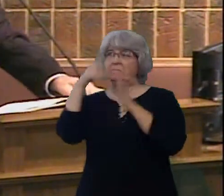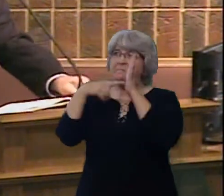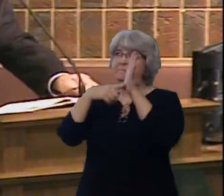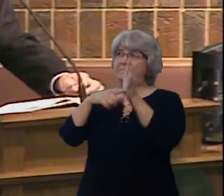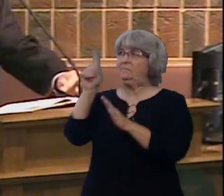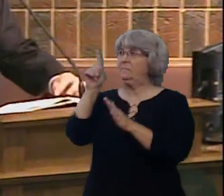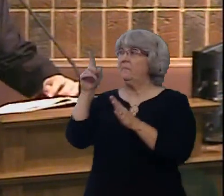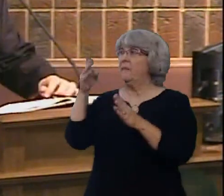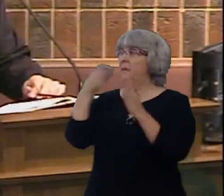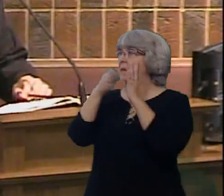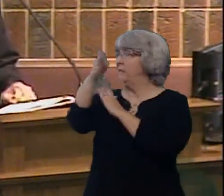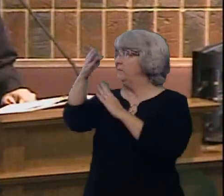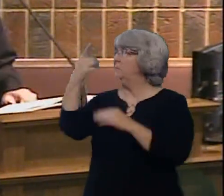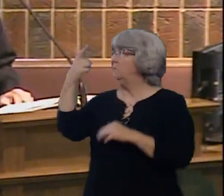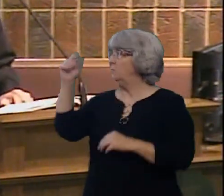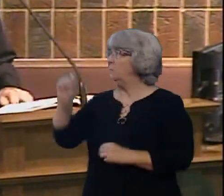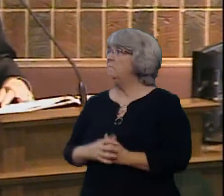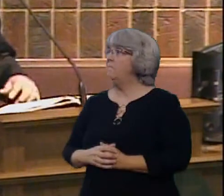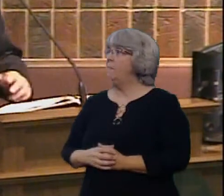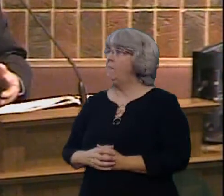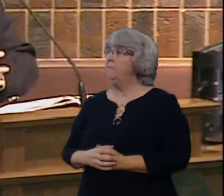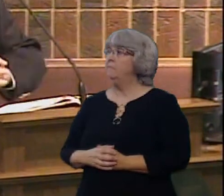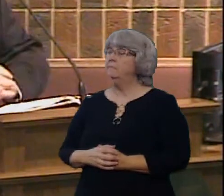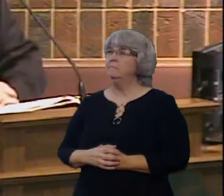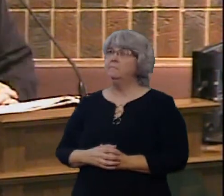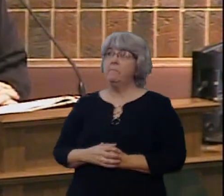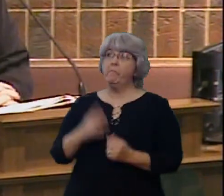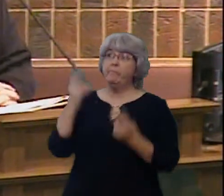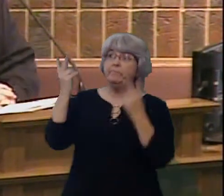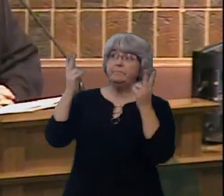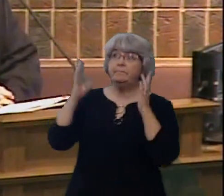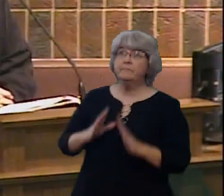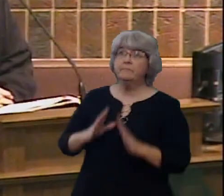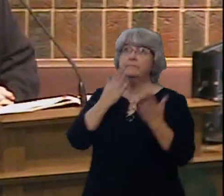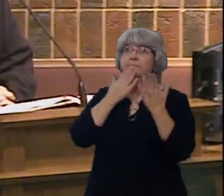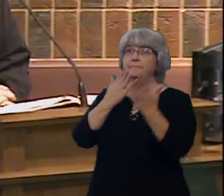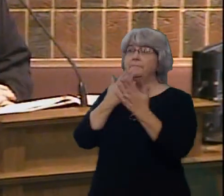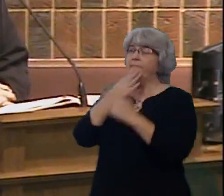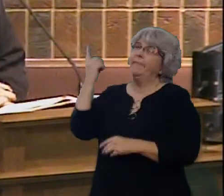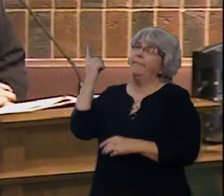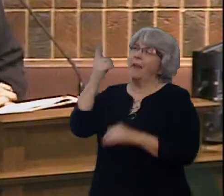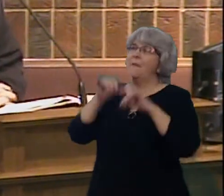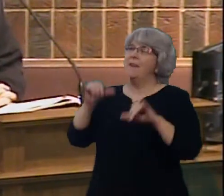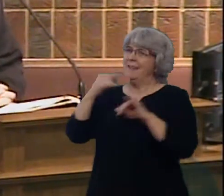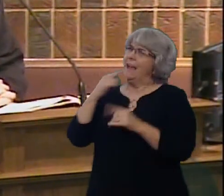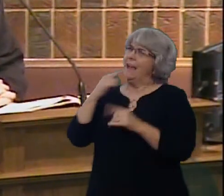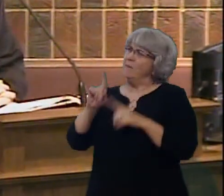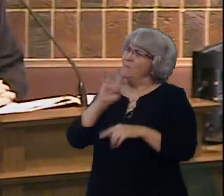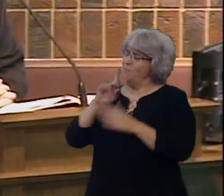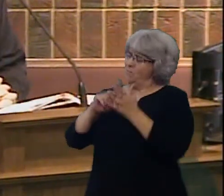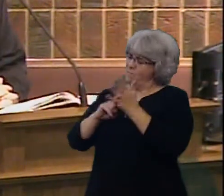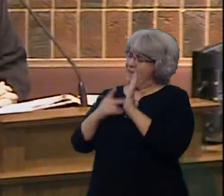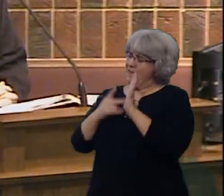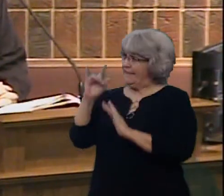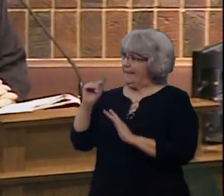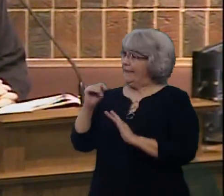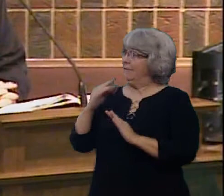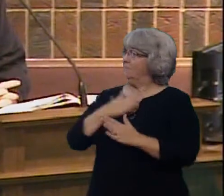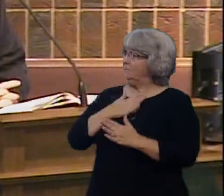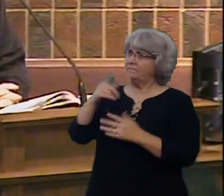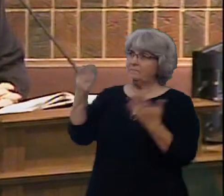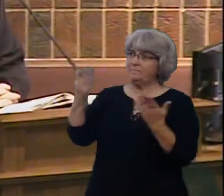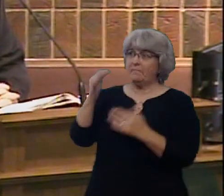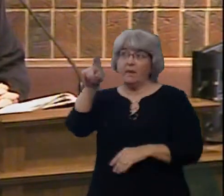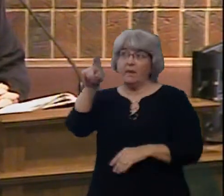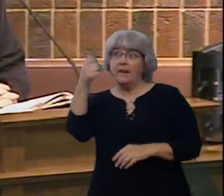served. I'd like to thank again our visitors. We say that every time, but we do mean it for you being here. And if we can help you